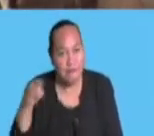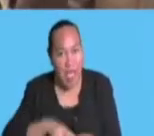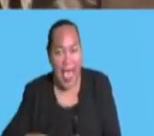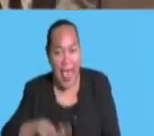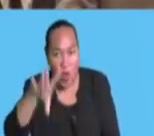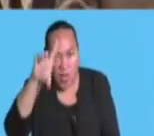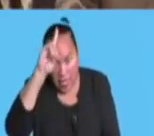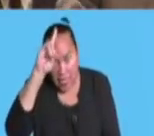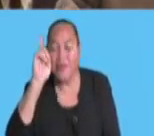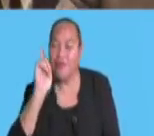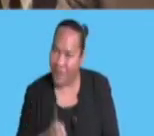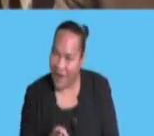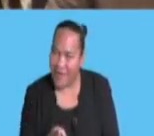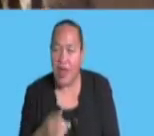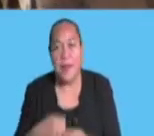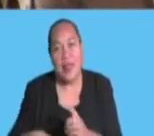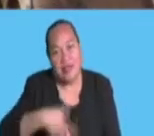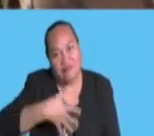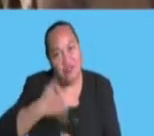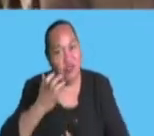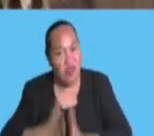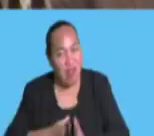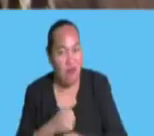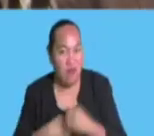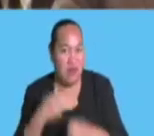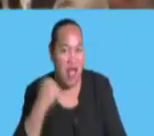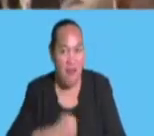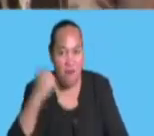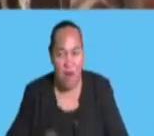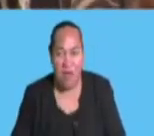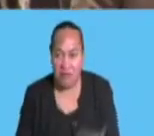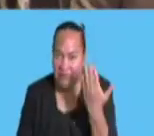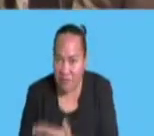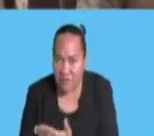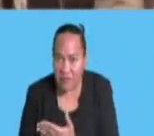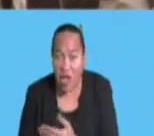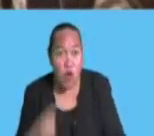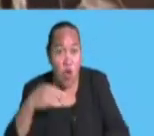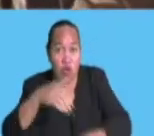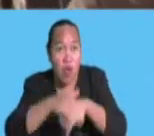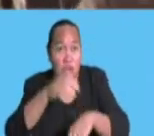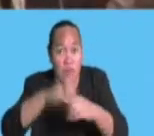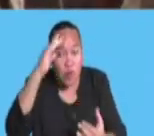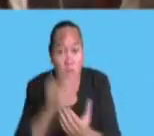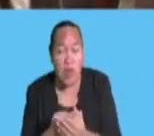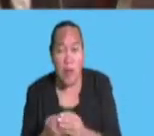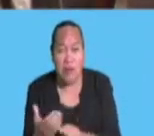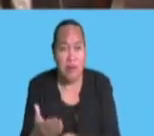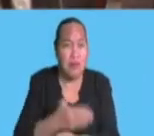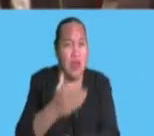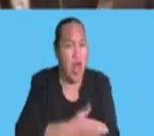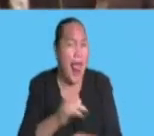That is going to be the legacy of this particular government. Tails and toppers. Earlier on, I heard the Honorable Leader